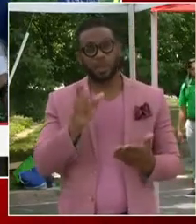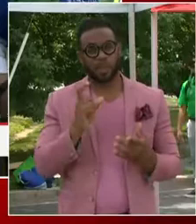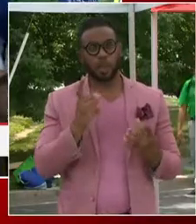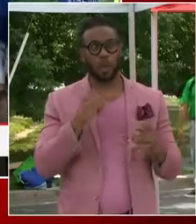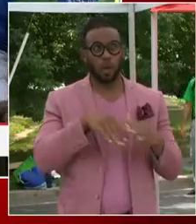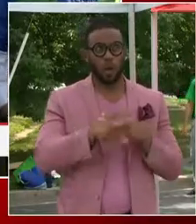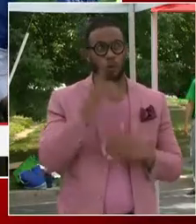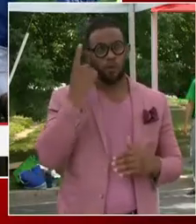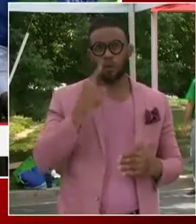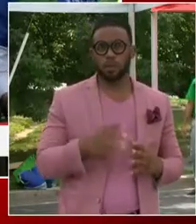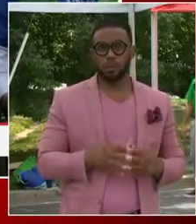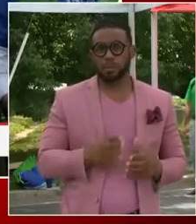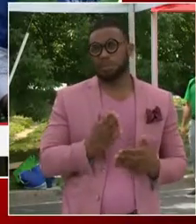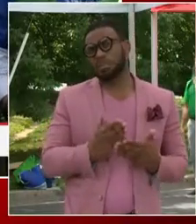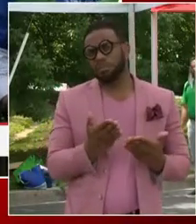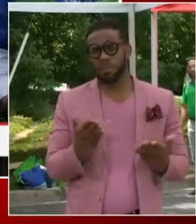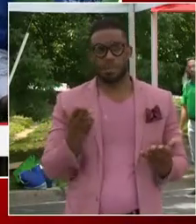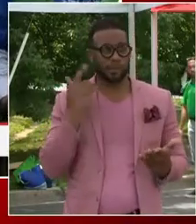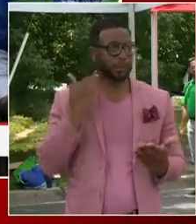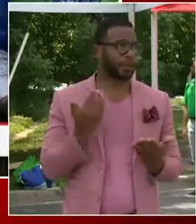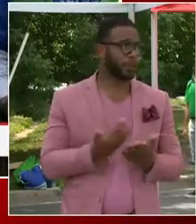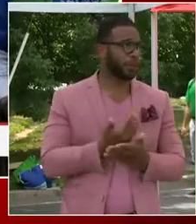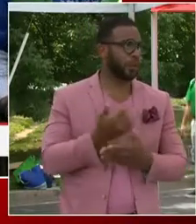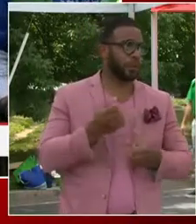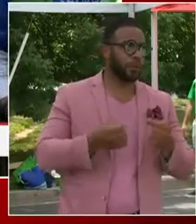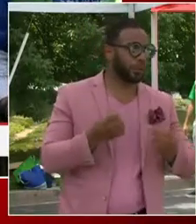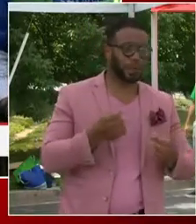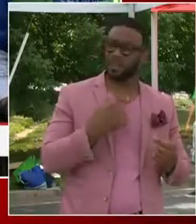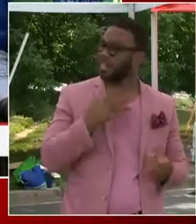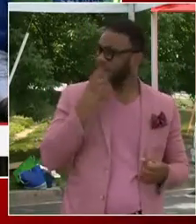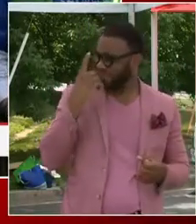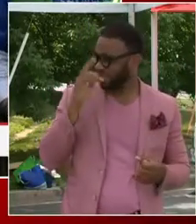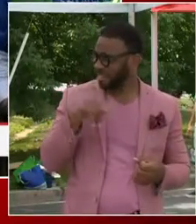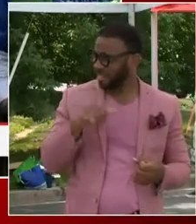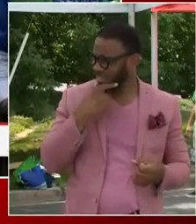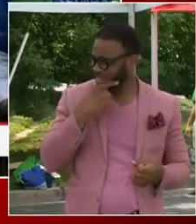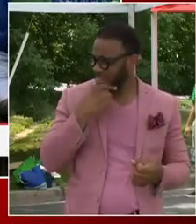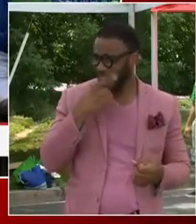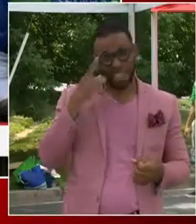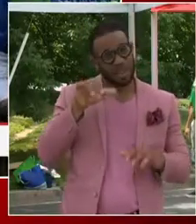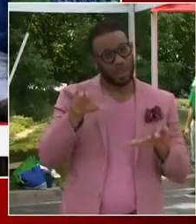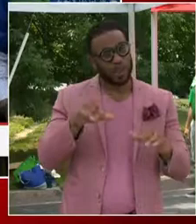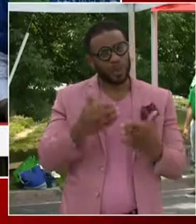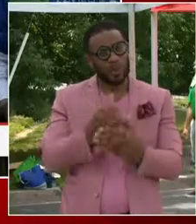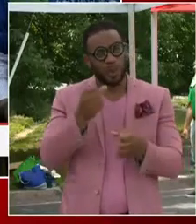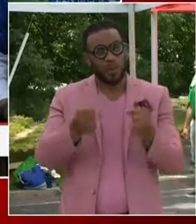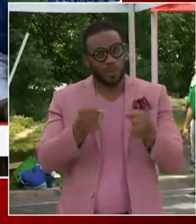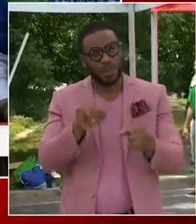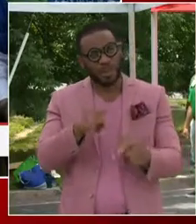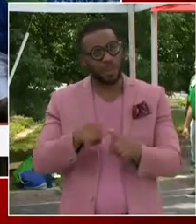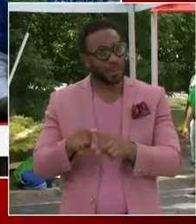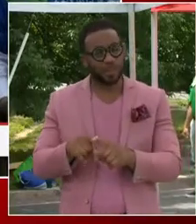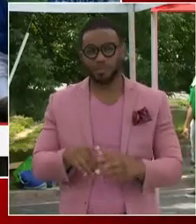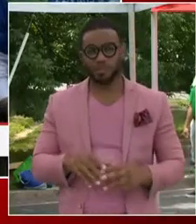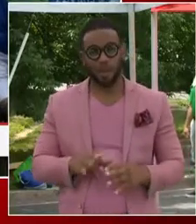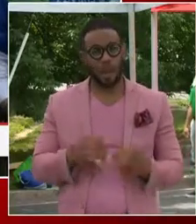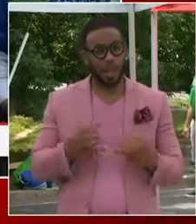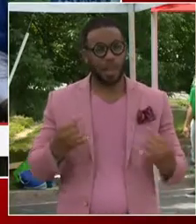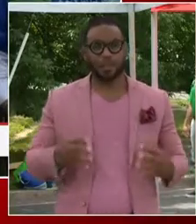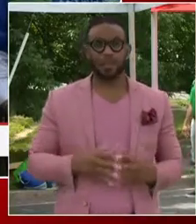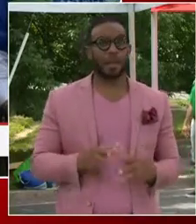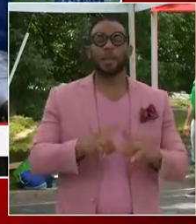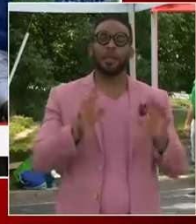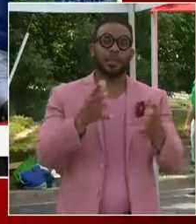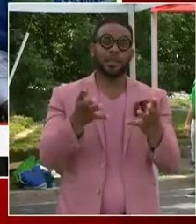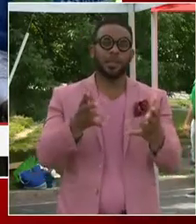go for new vehicle, and I don't even think that. I think you can do your new vehicle there too, actually.